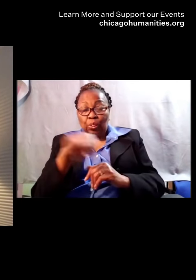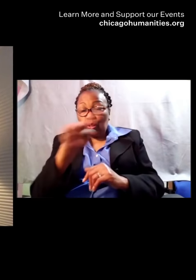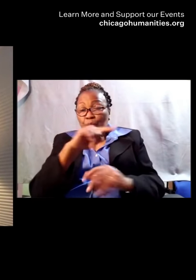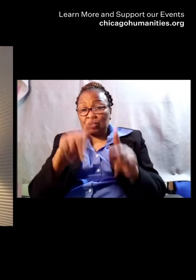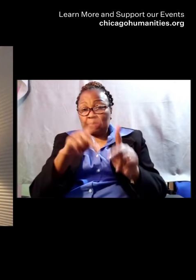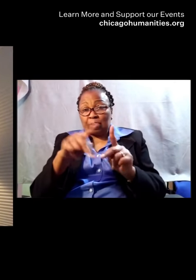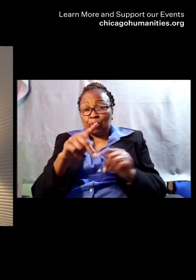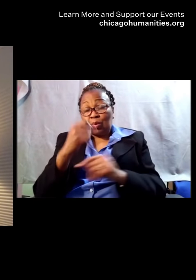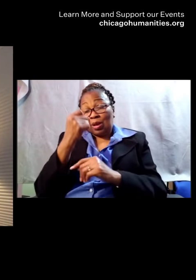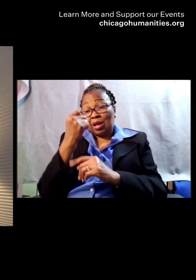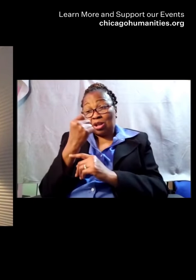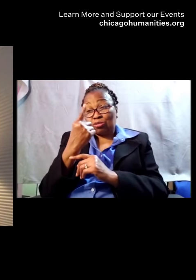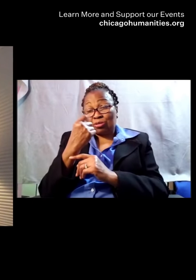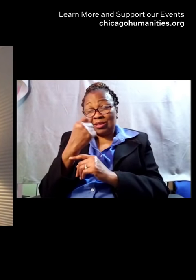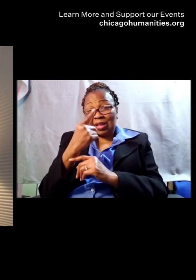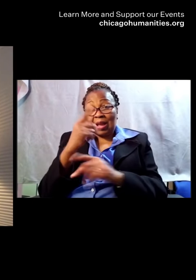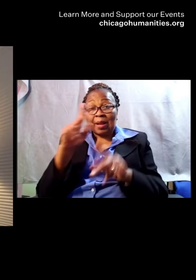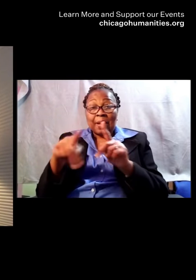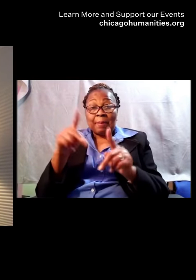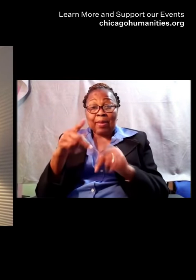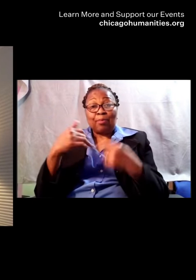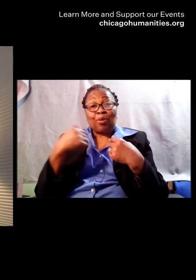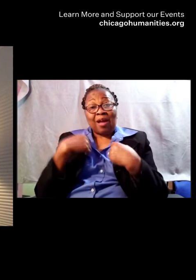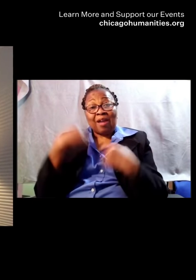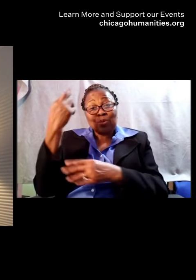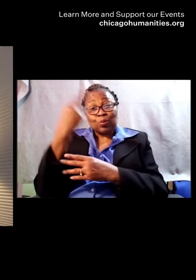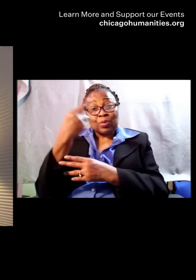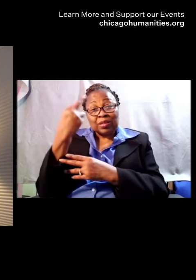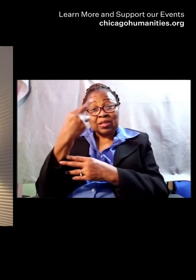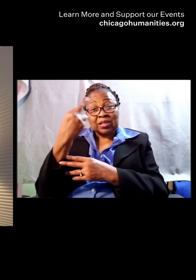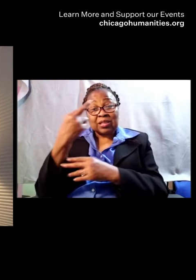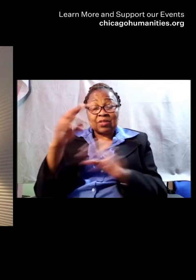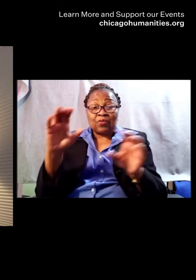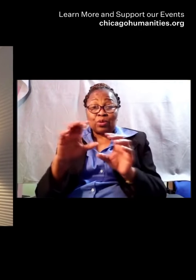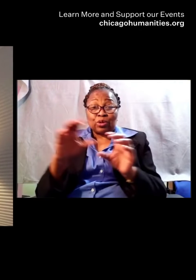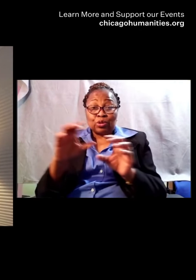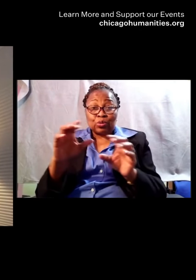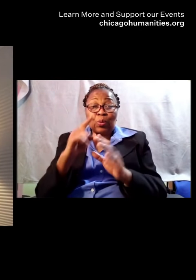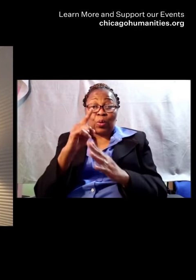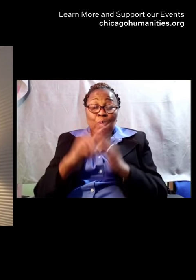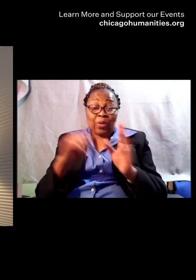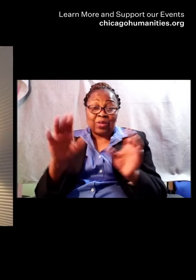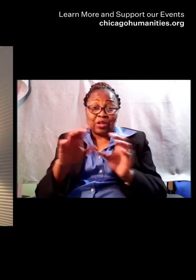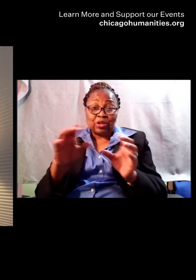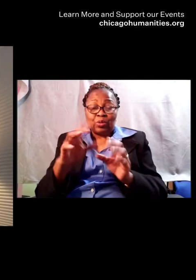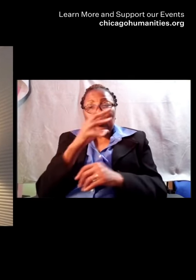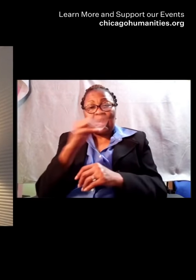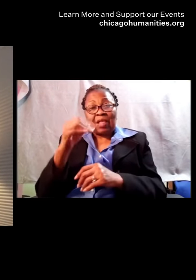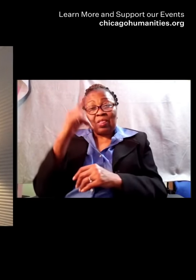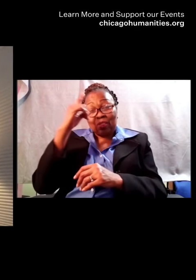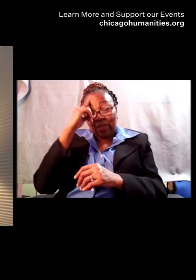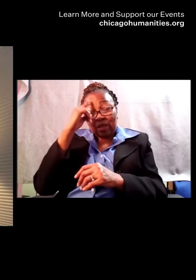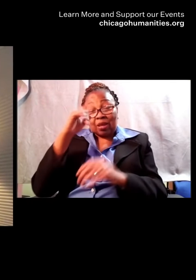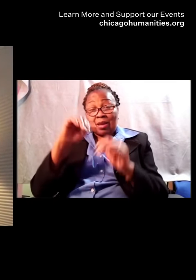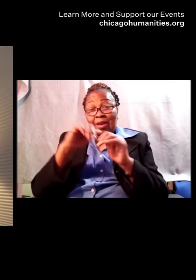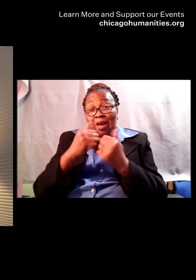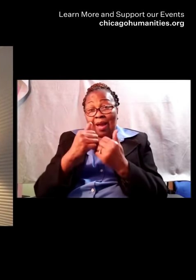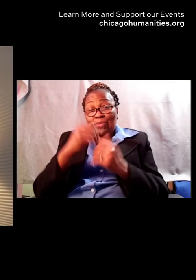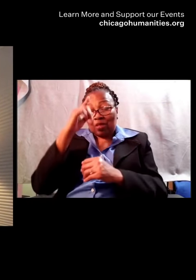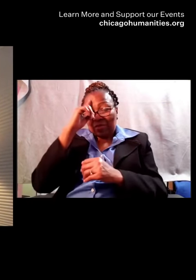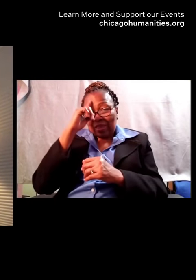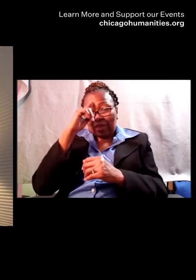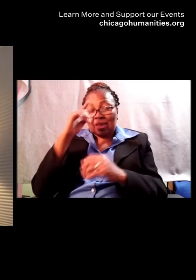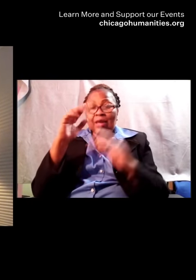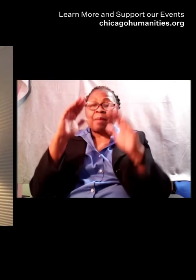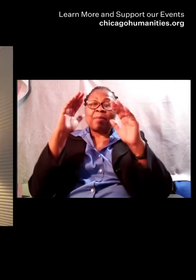understand that people have got their reasons for doing the things they do and for thinking the things they think. But I'm hoping also